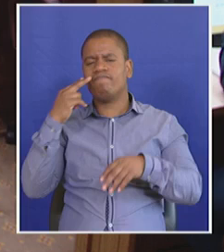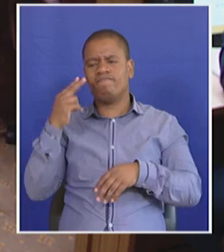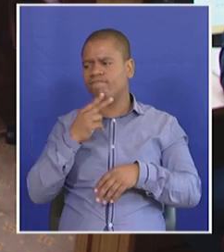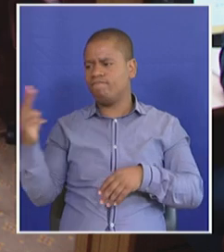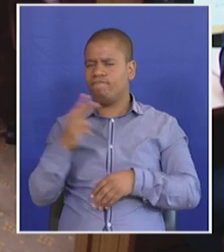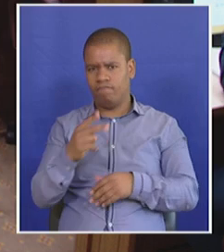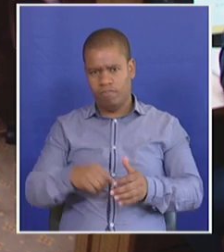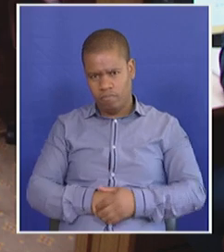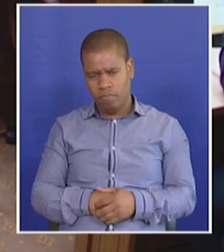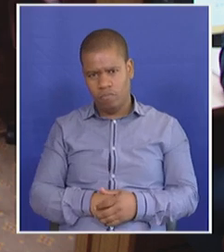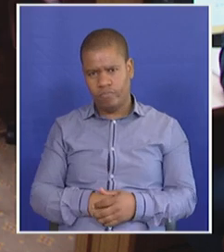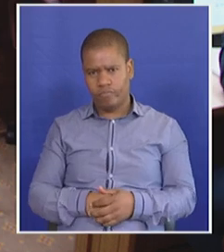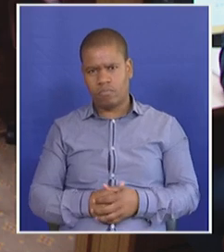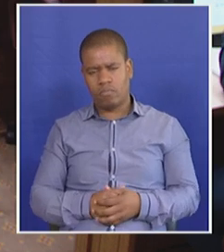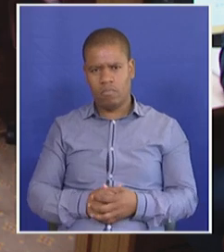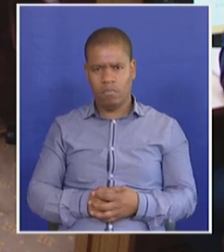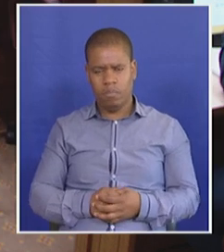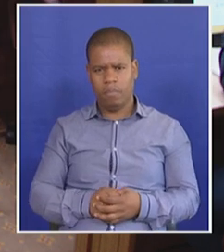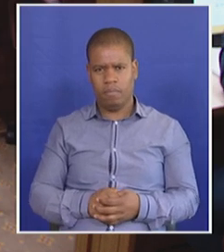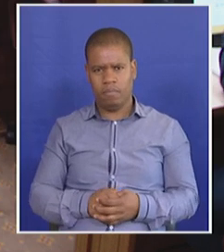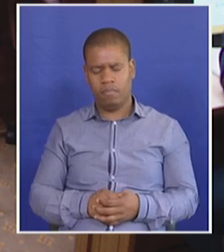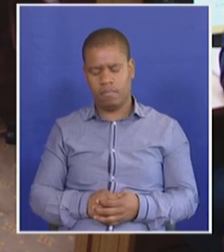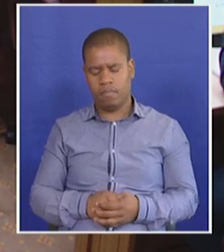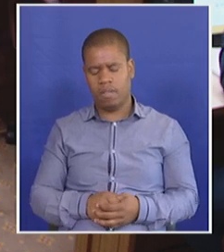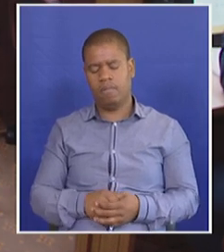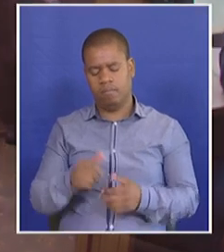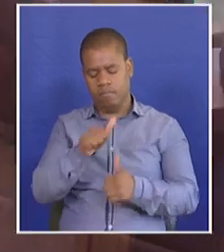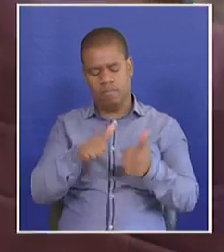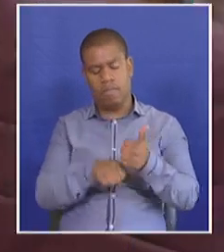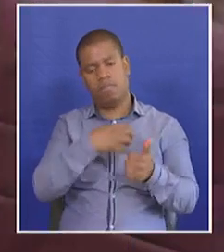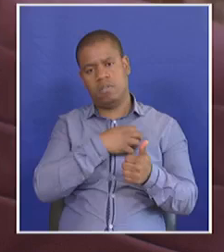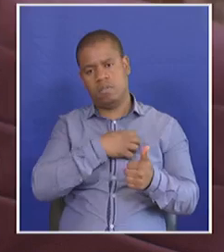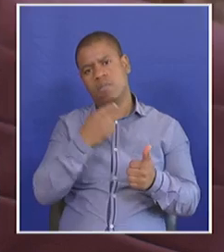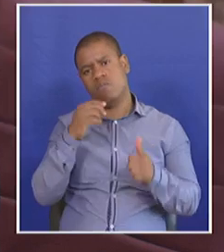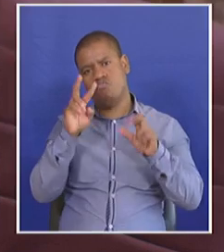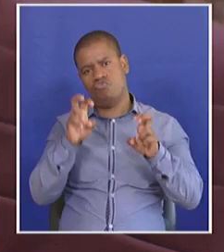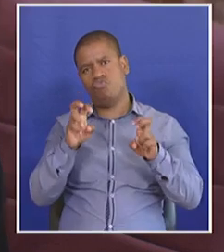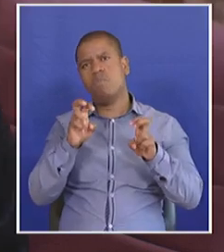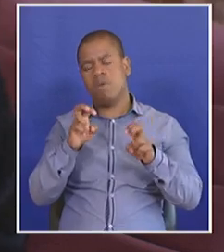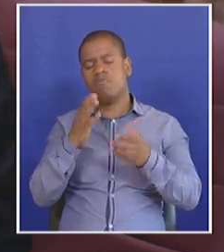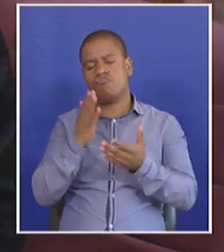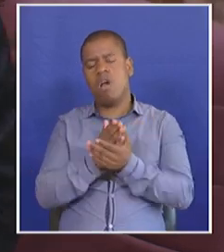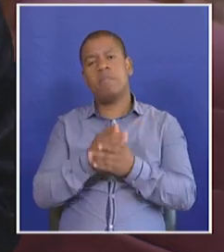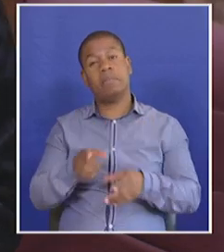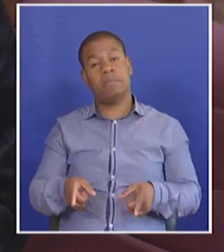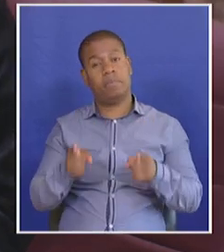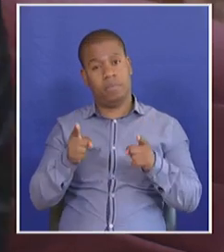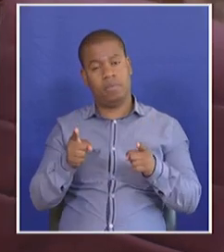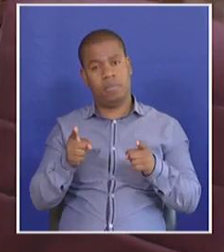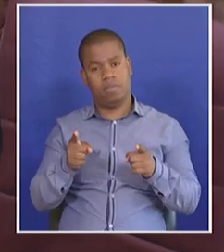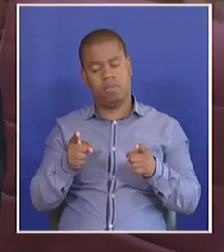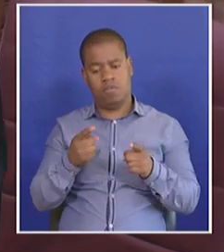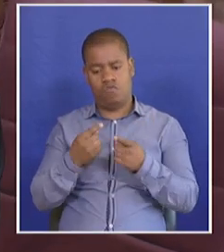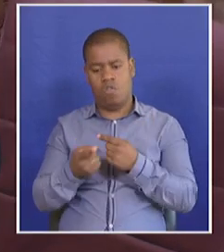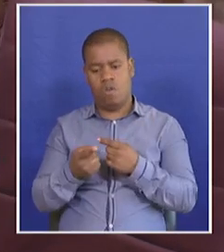Honorable Deputy Minister. Chair, thanks. The issue of the seriousness of a crime, and the Honourable Member